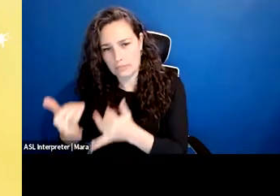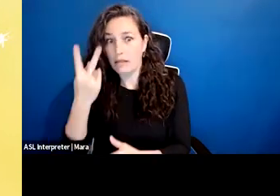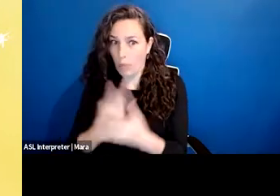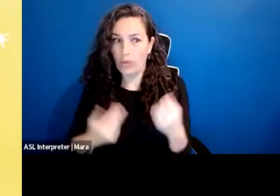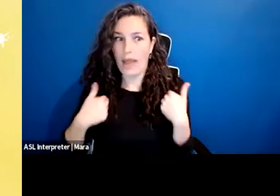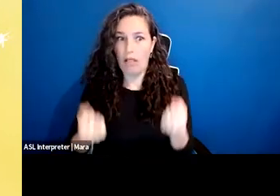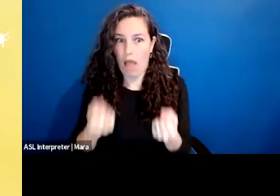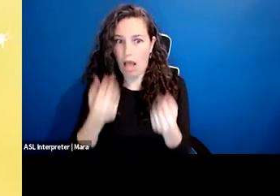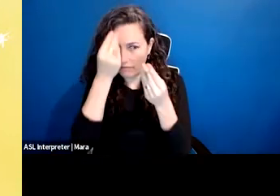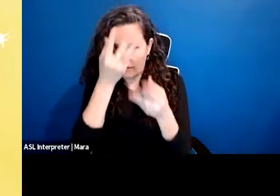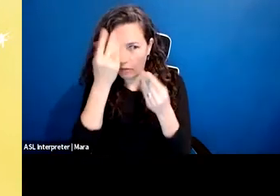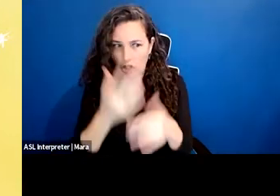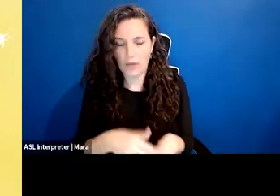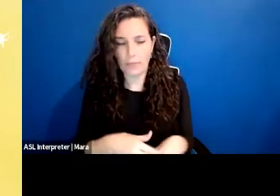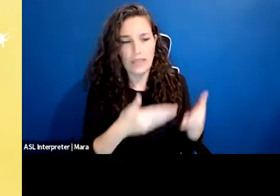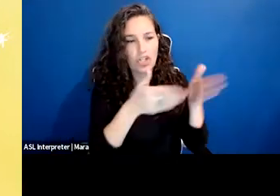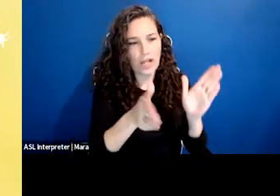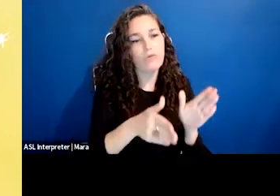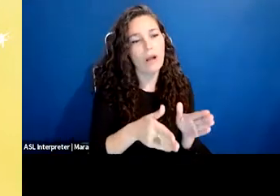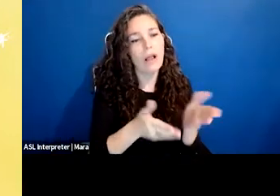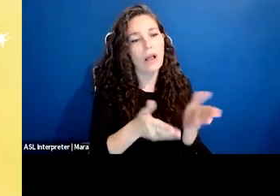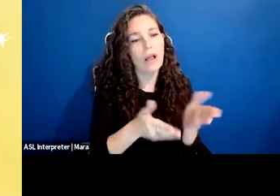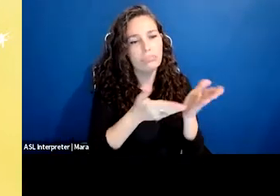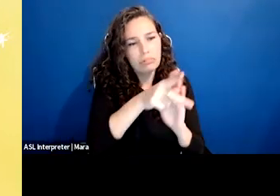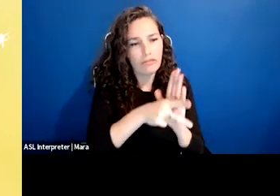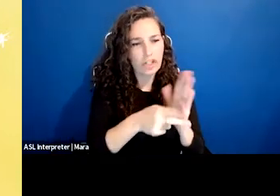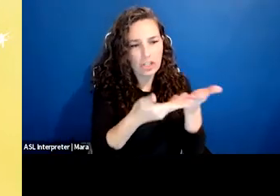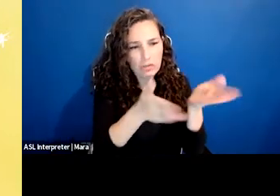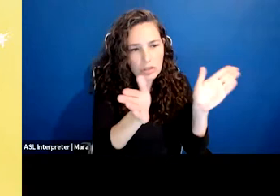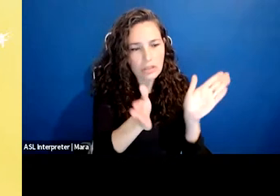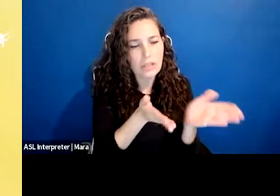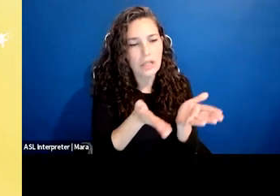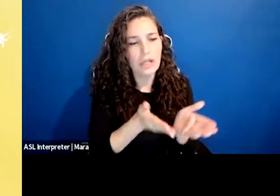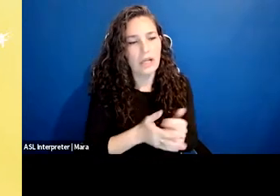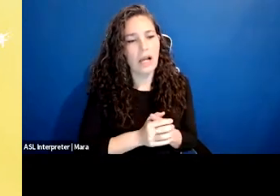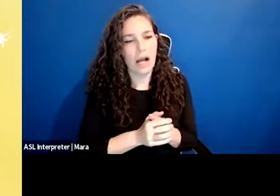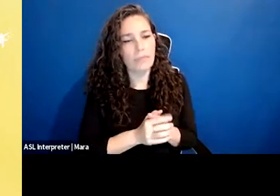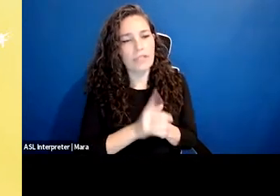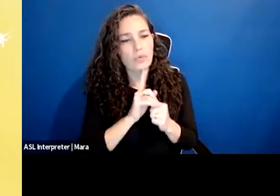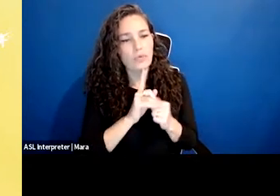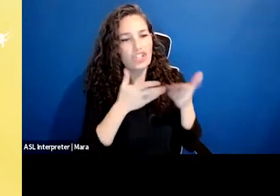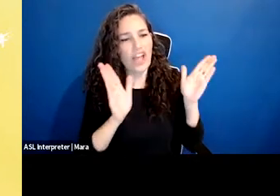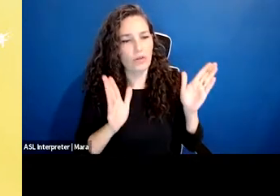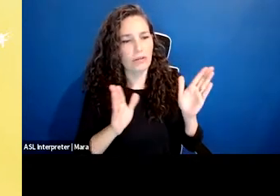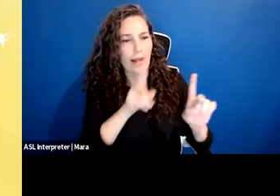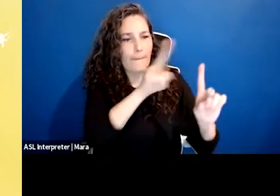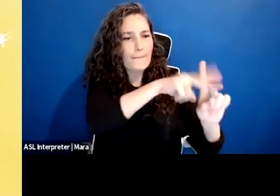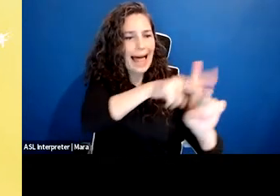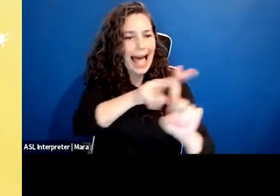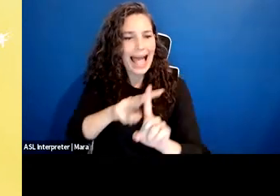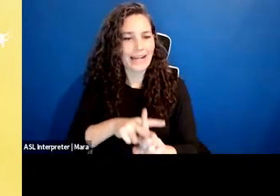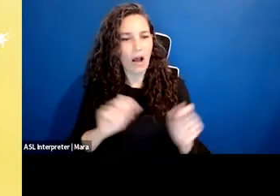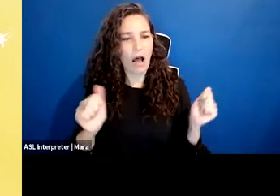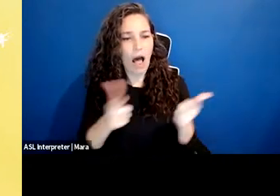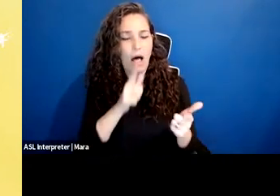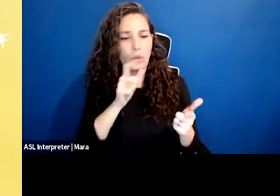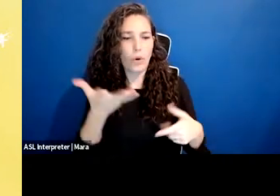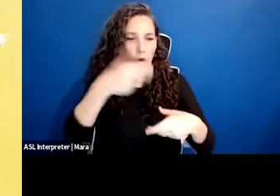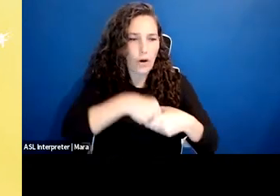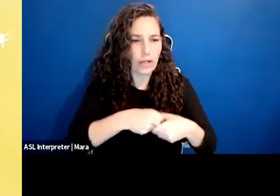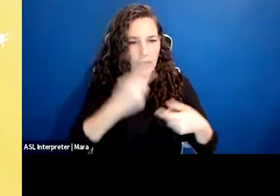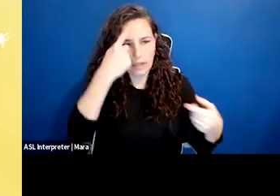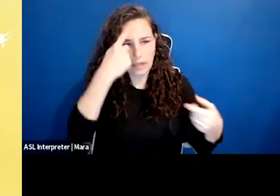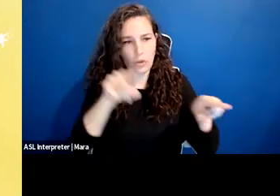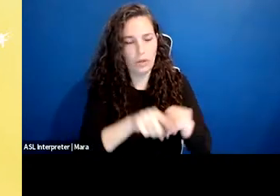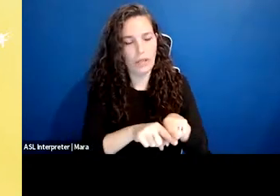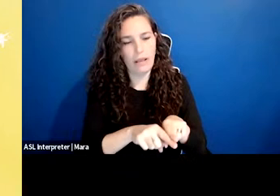the general provisions, as the name kind of sounds, apply generally. They're things that apply to nearly everybody covered by the agreement, or things